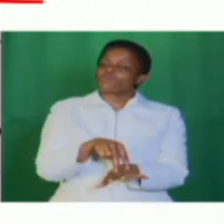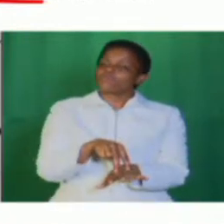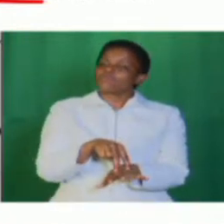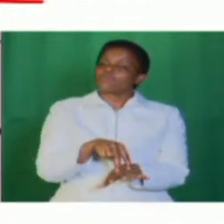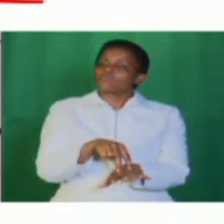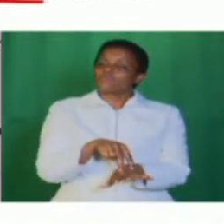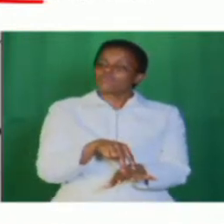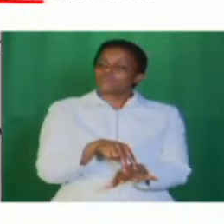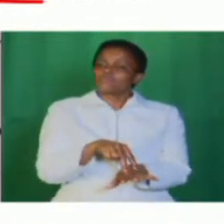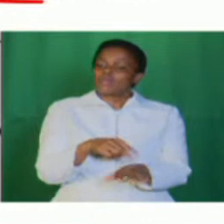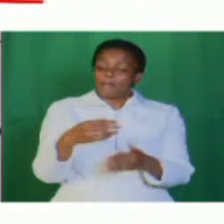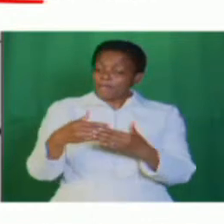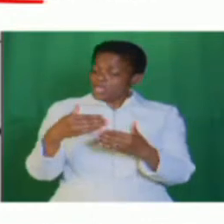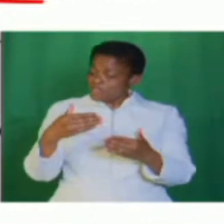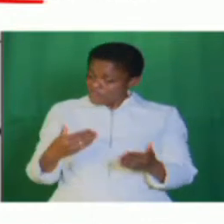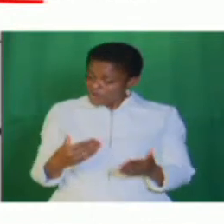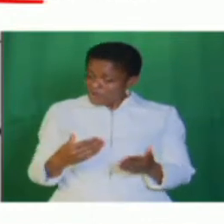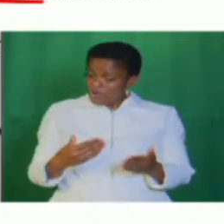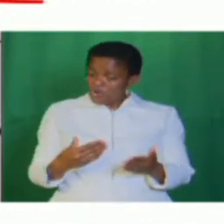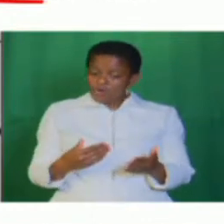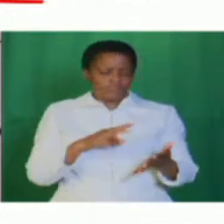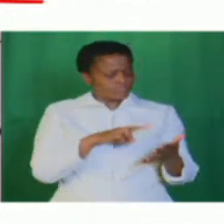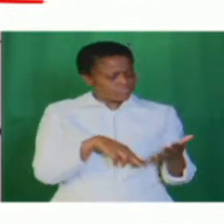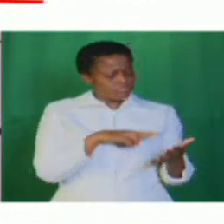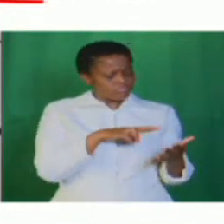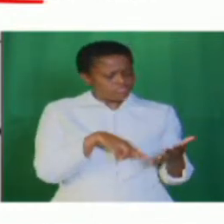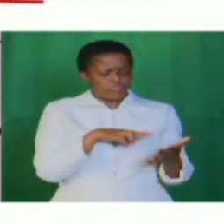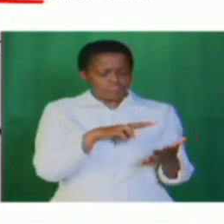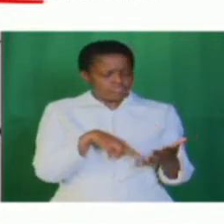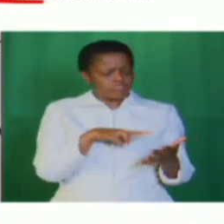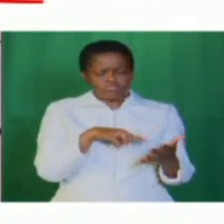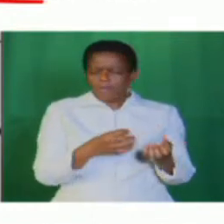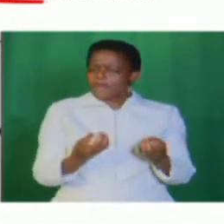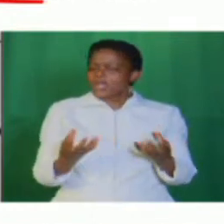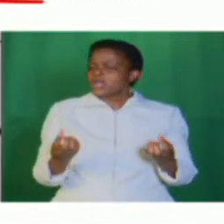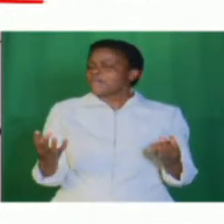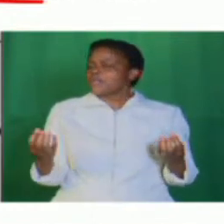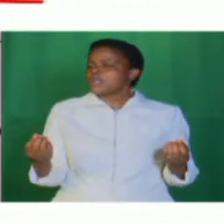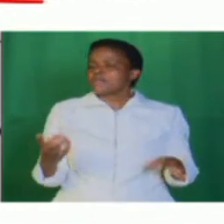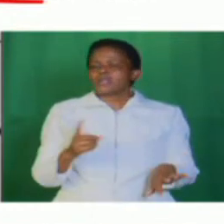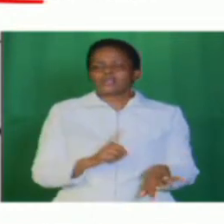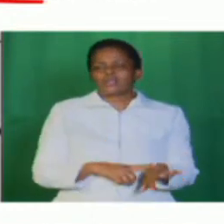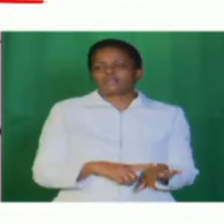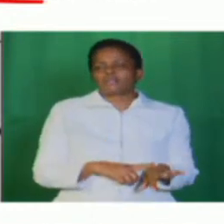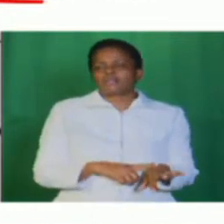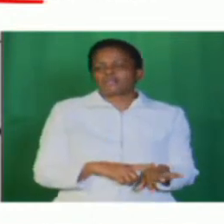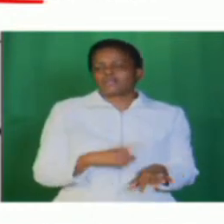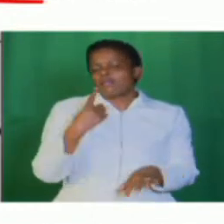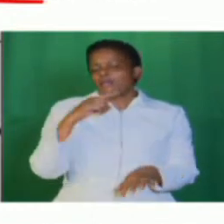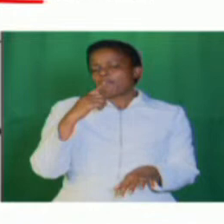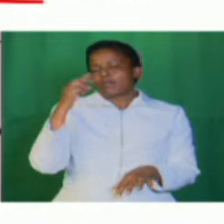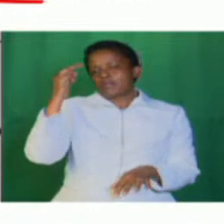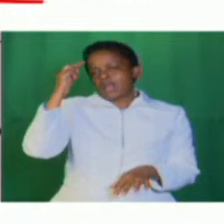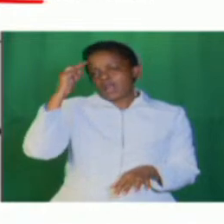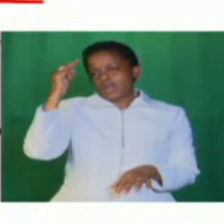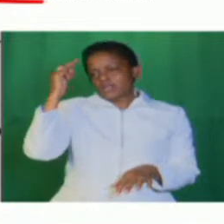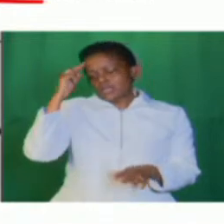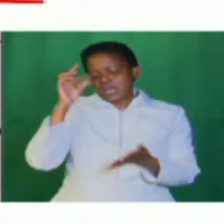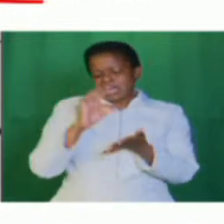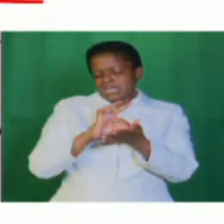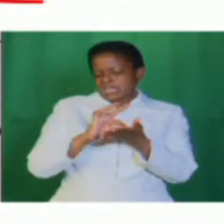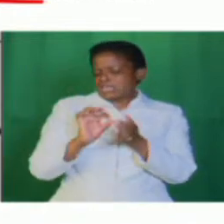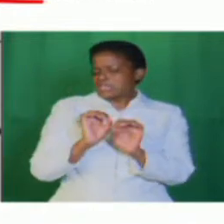been reading this, I don't know for how many times, but they could not understand this. But on this day, when